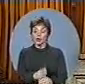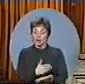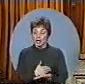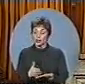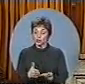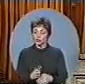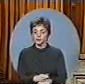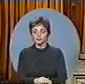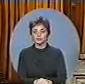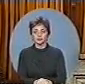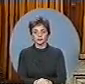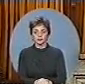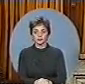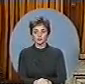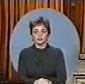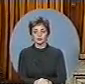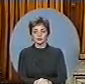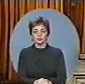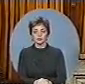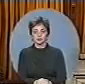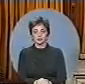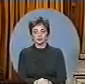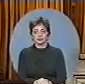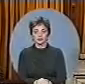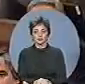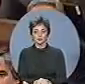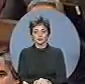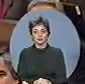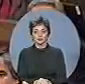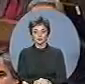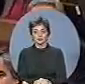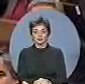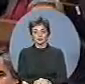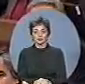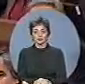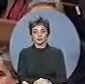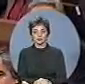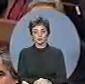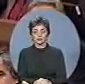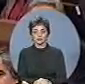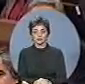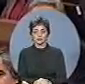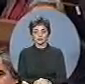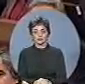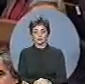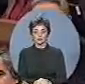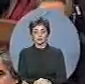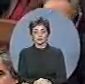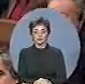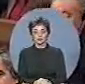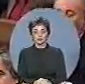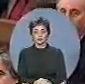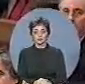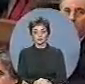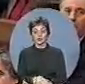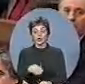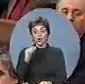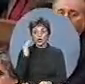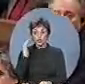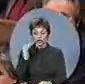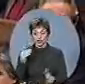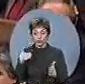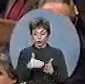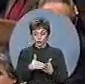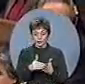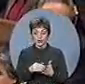The Minister of Justice. Order. The Leader of the Opposition said that some members of the Conservative Party voted against something